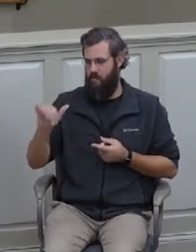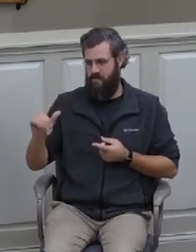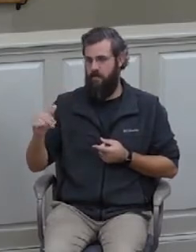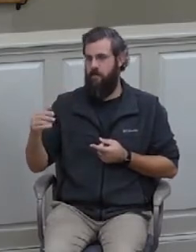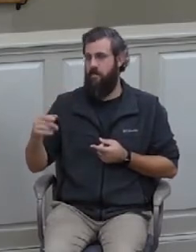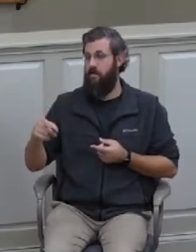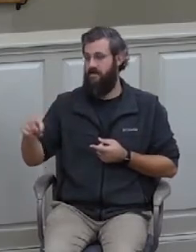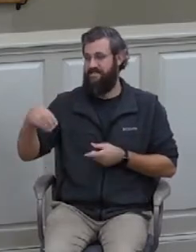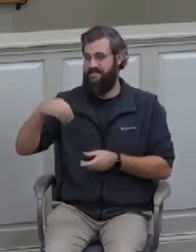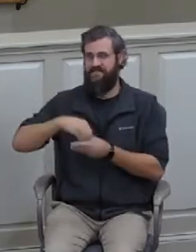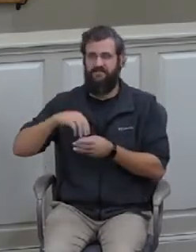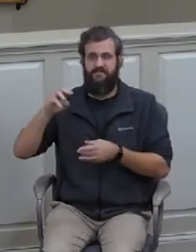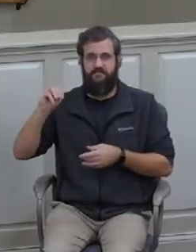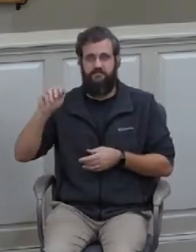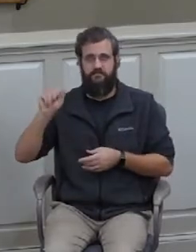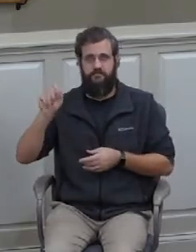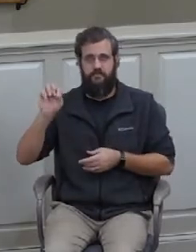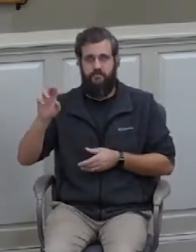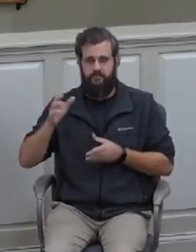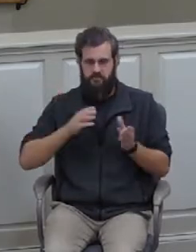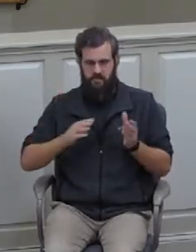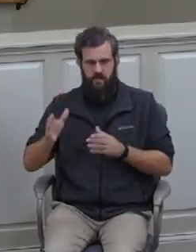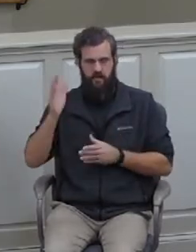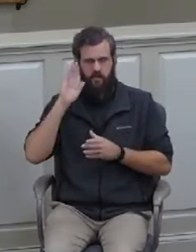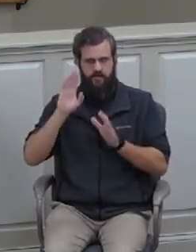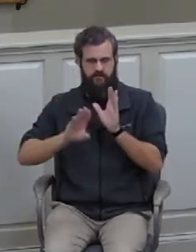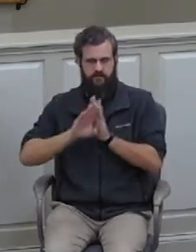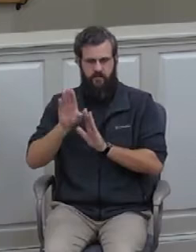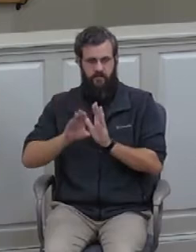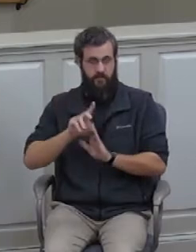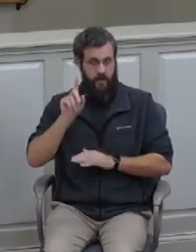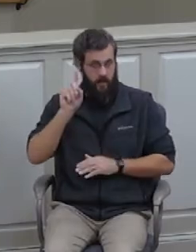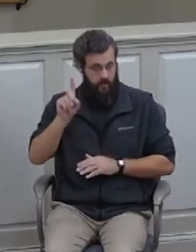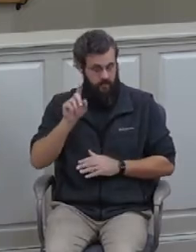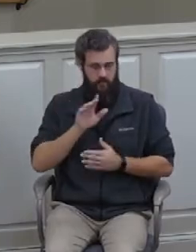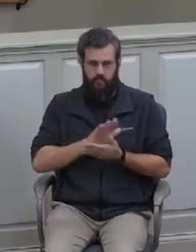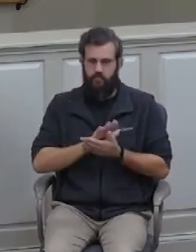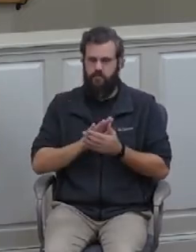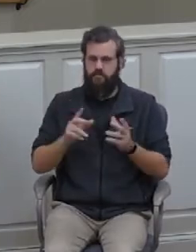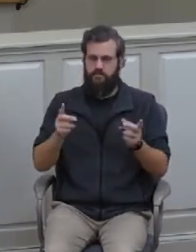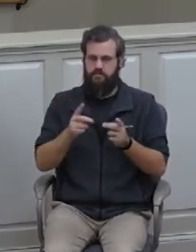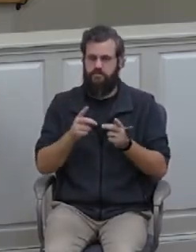in the city's master plan for development. However, the school district